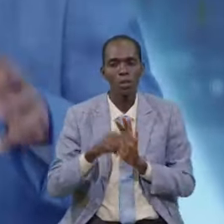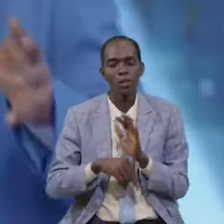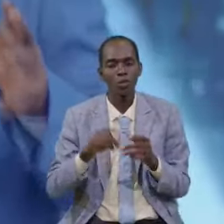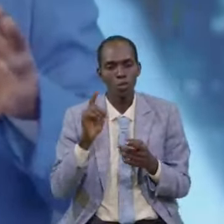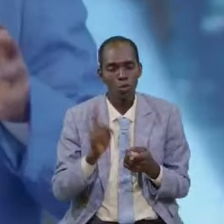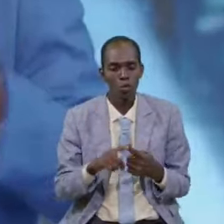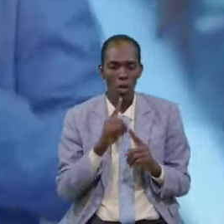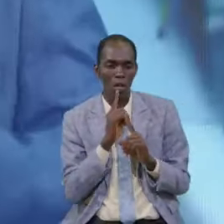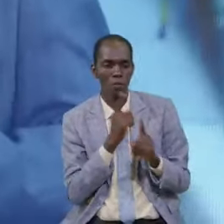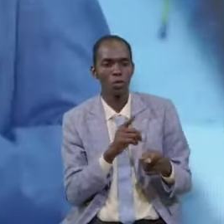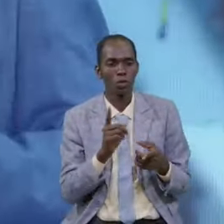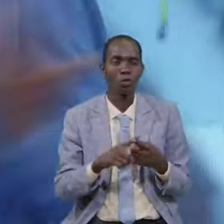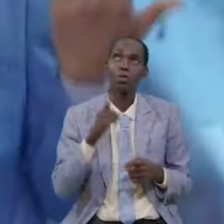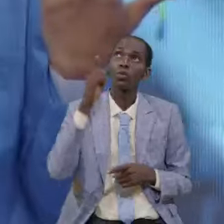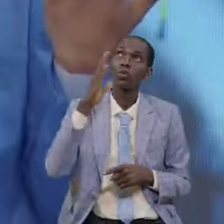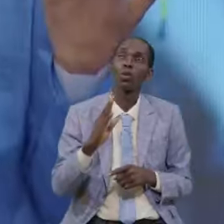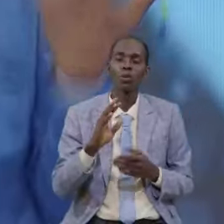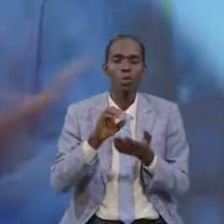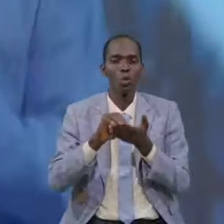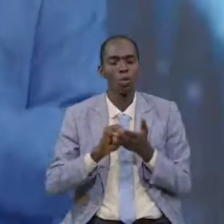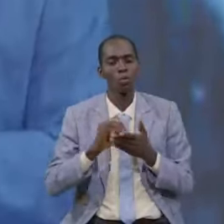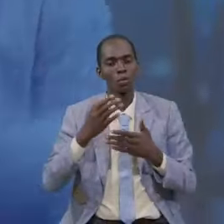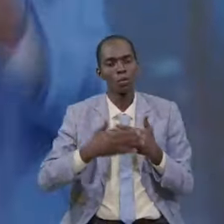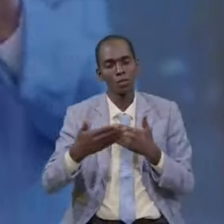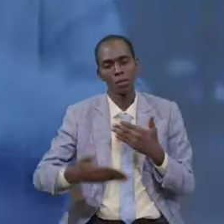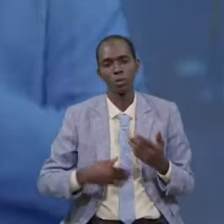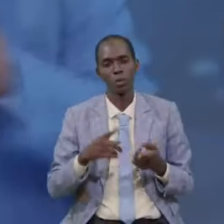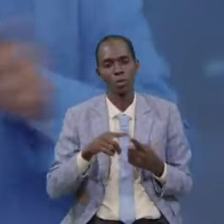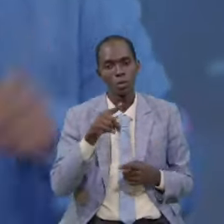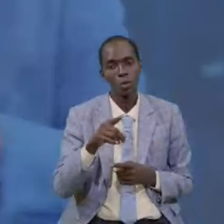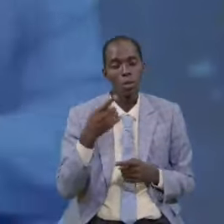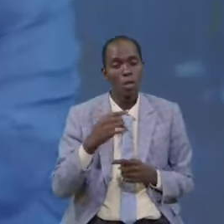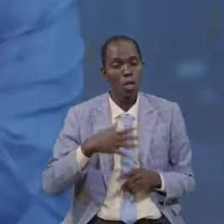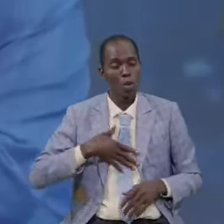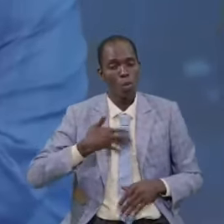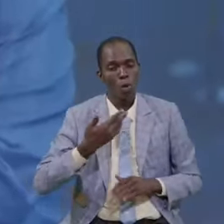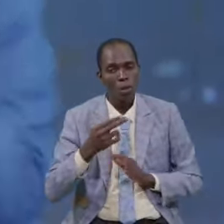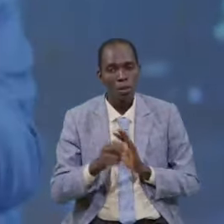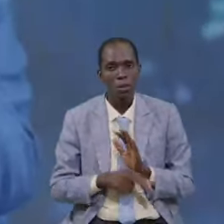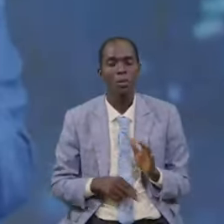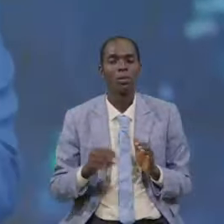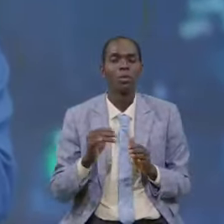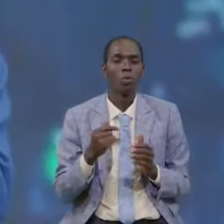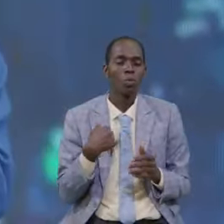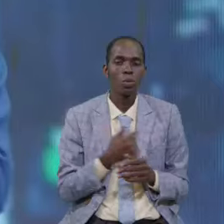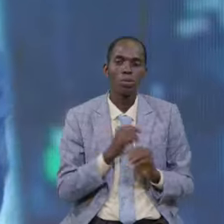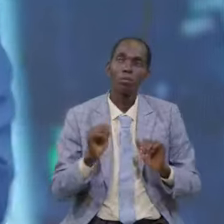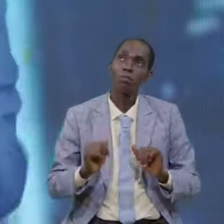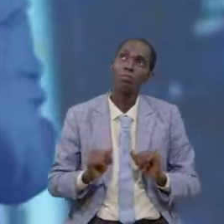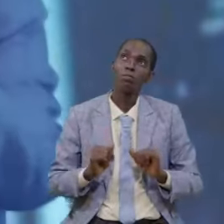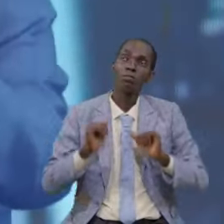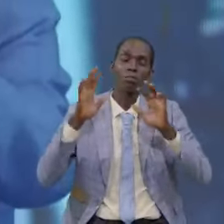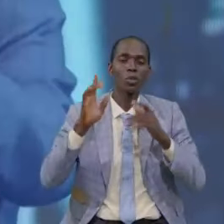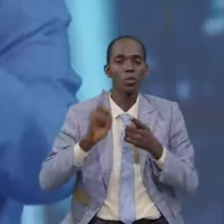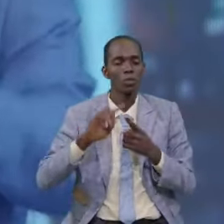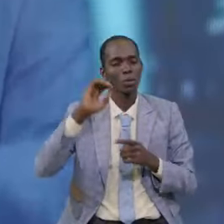the willingness to be given all of grace and glory, the willingness to be numbered for greatness by God,